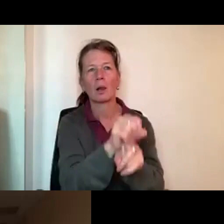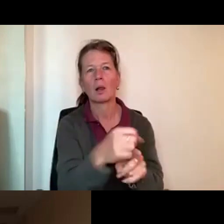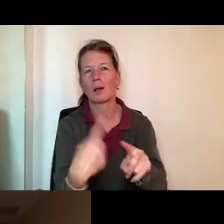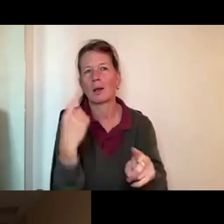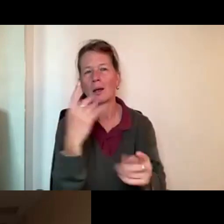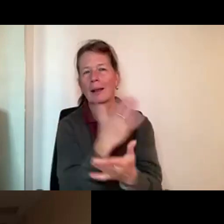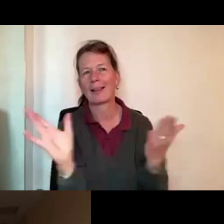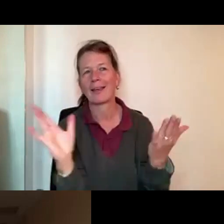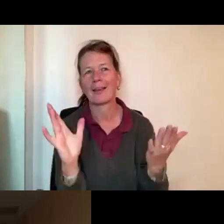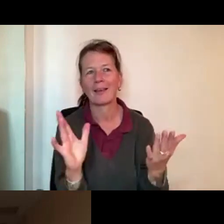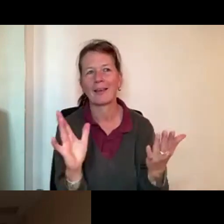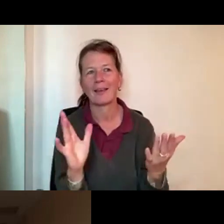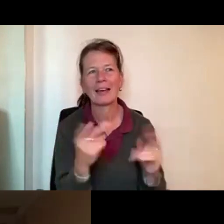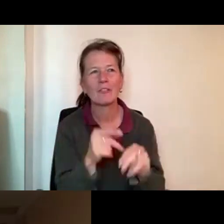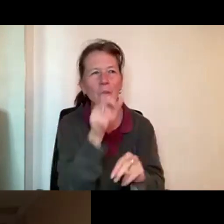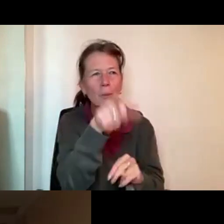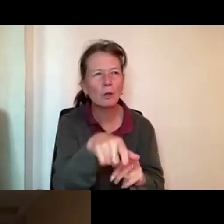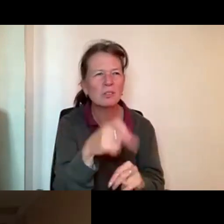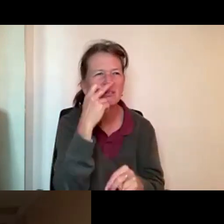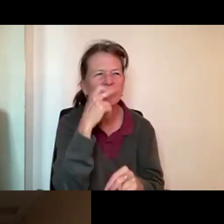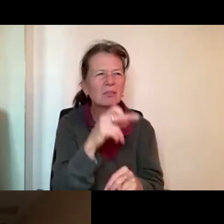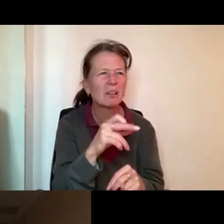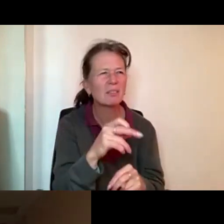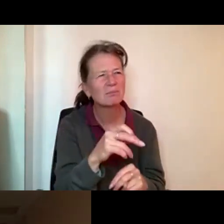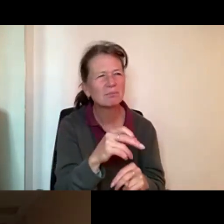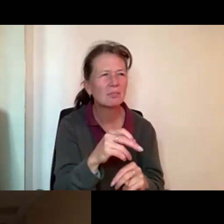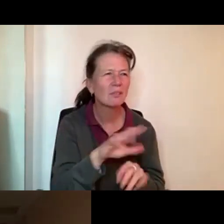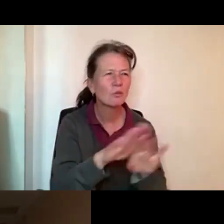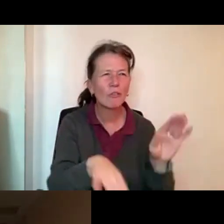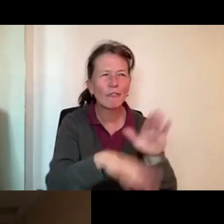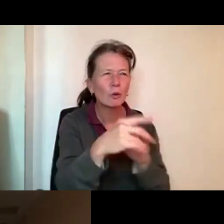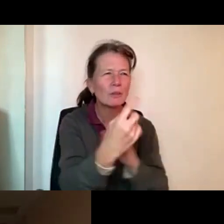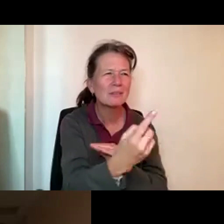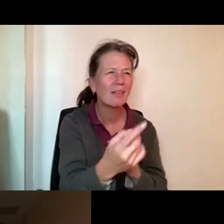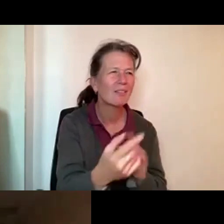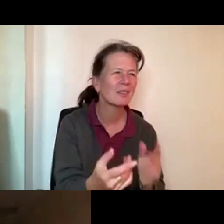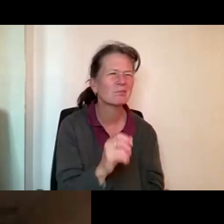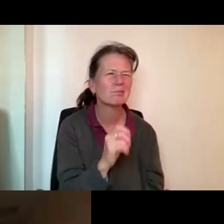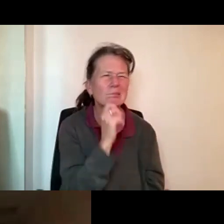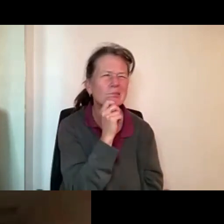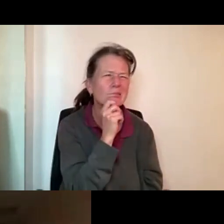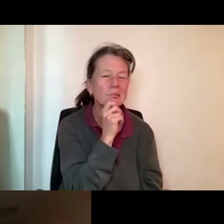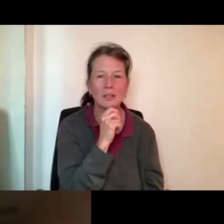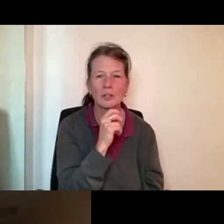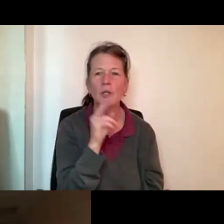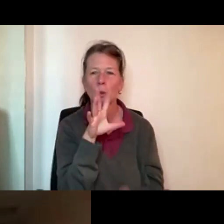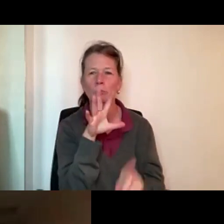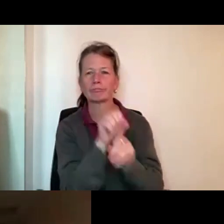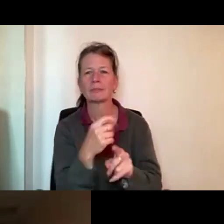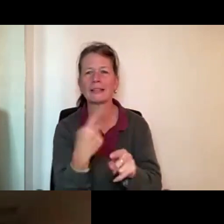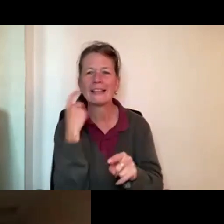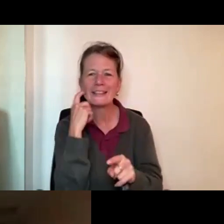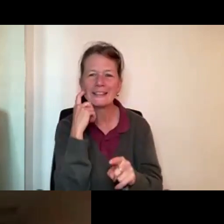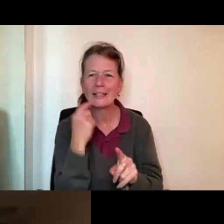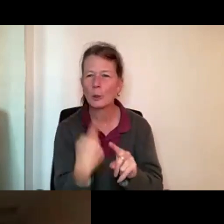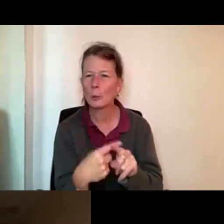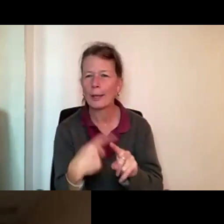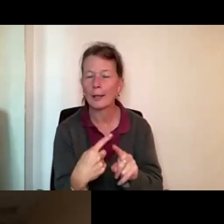it's, this is a question I always have. One of the main questions when I'm looking at applications